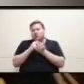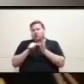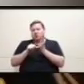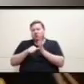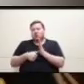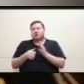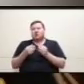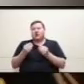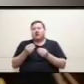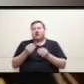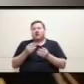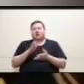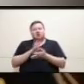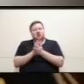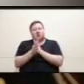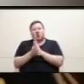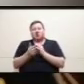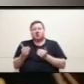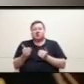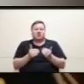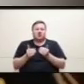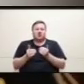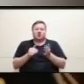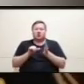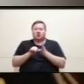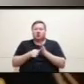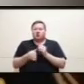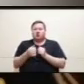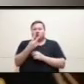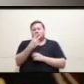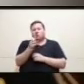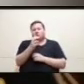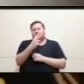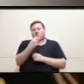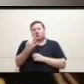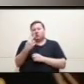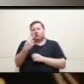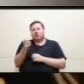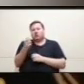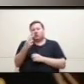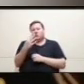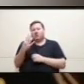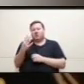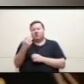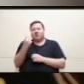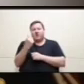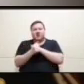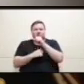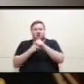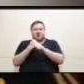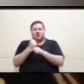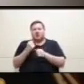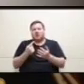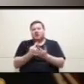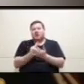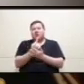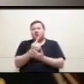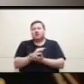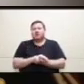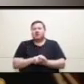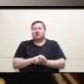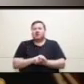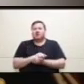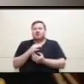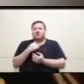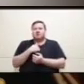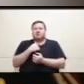grant that occurred in the 2023-2024 financial year. And so I